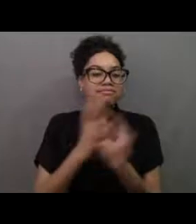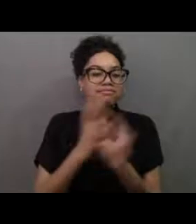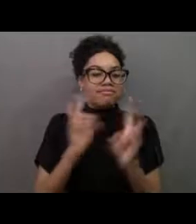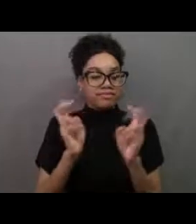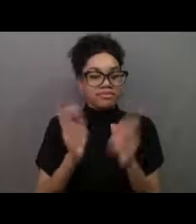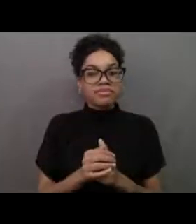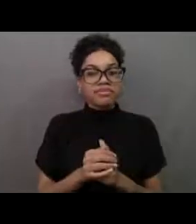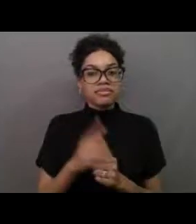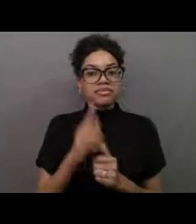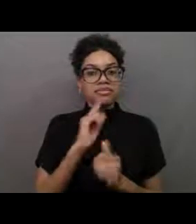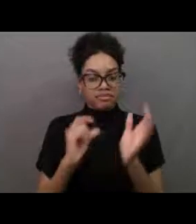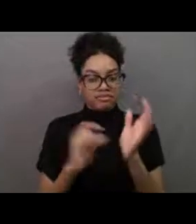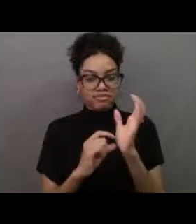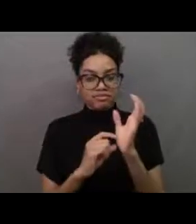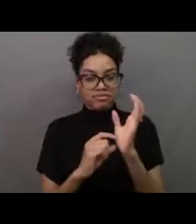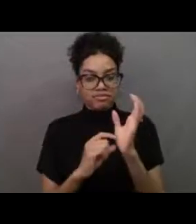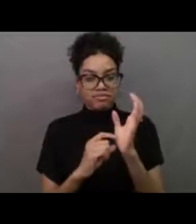This